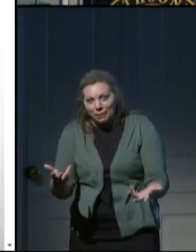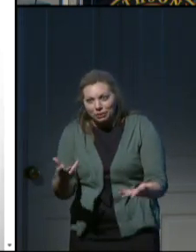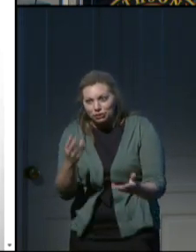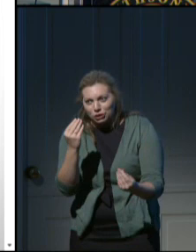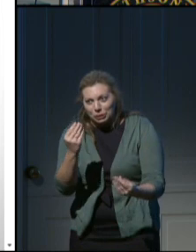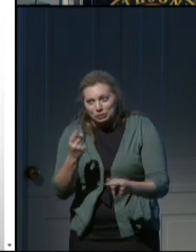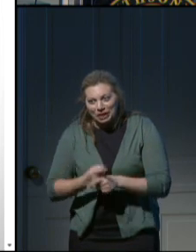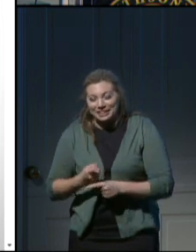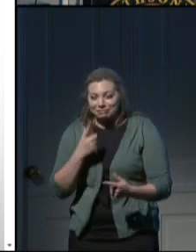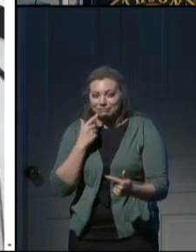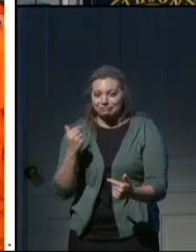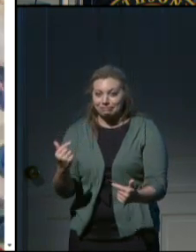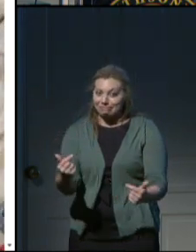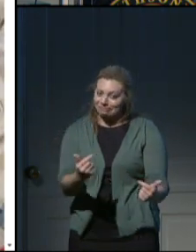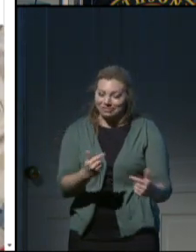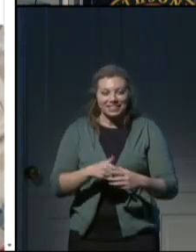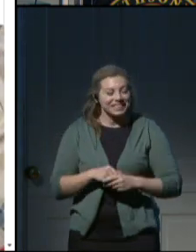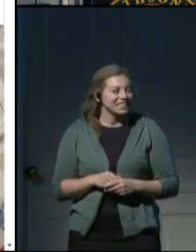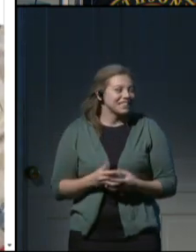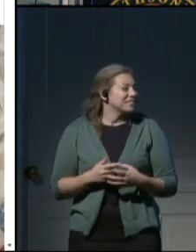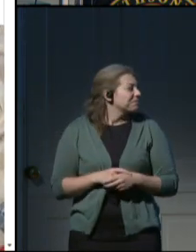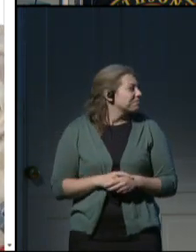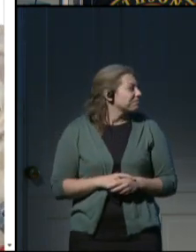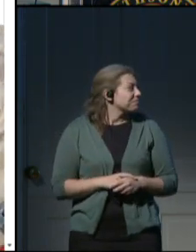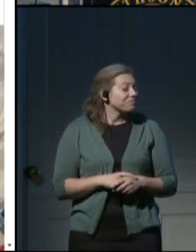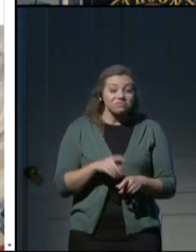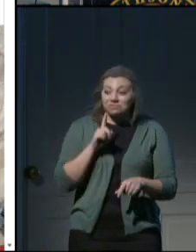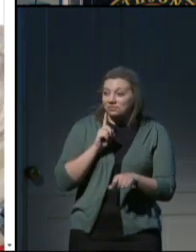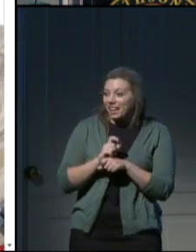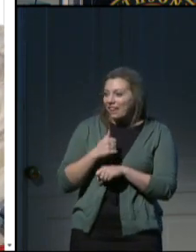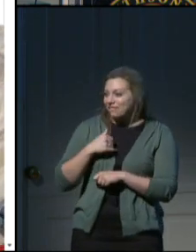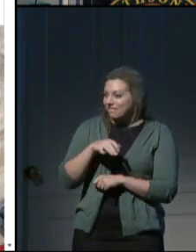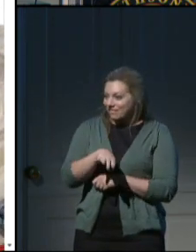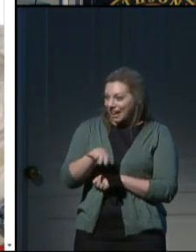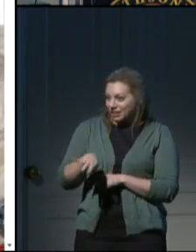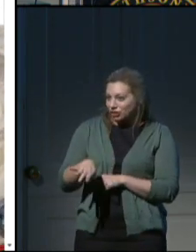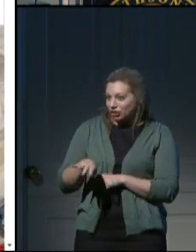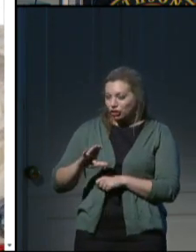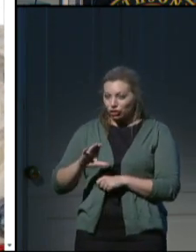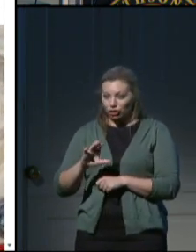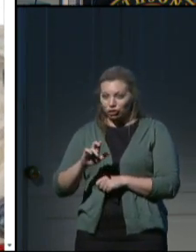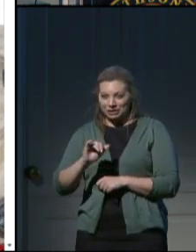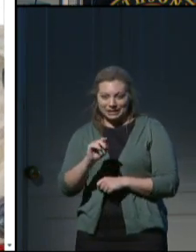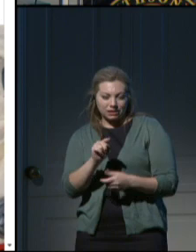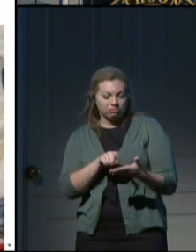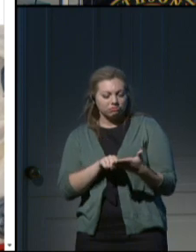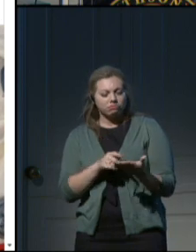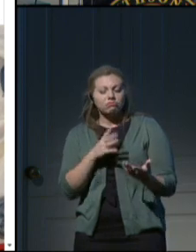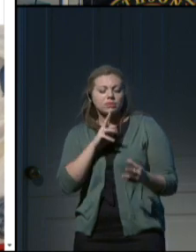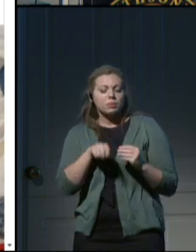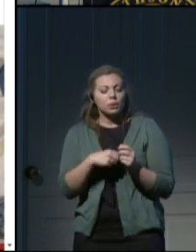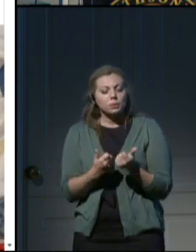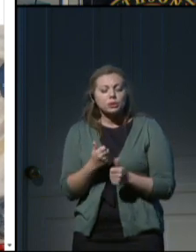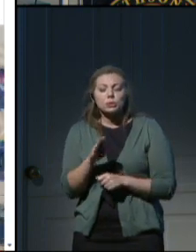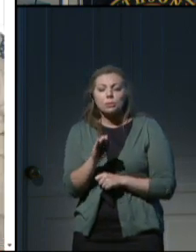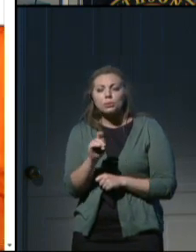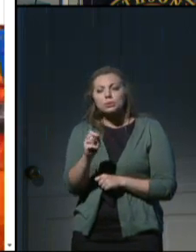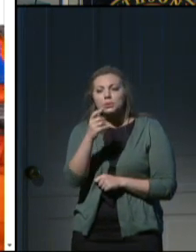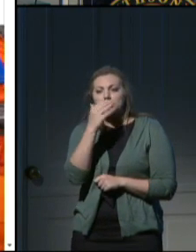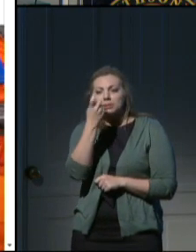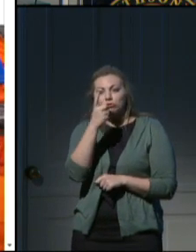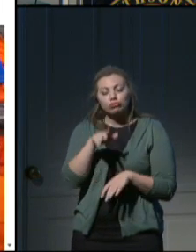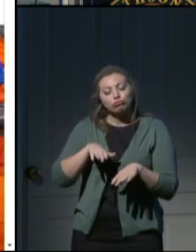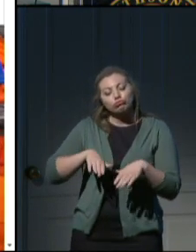Right. So, but we even had our fashion critic talk about which boots would be best to walk